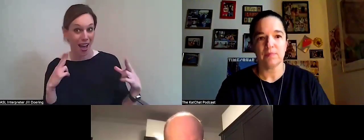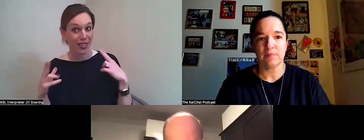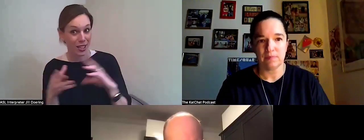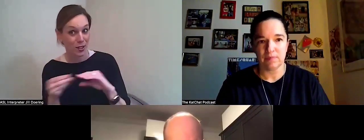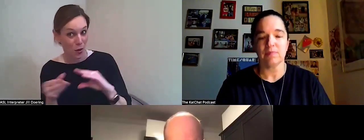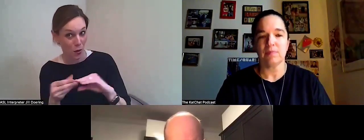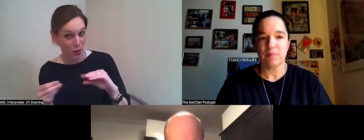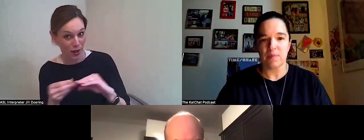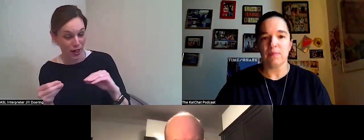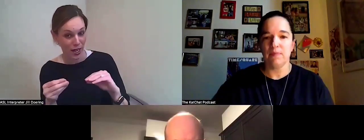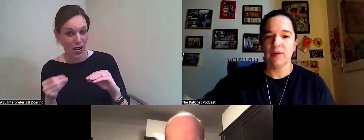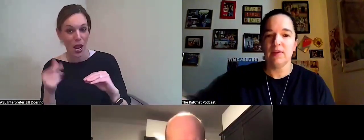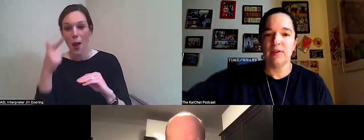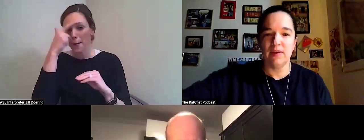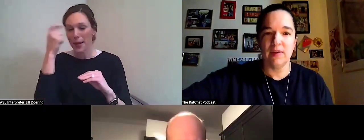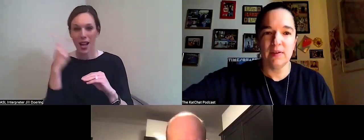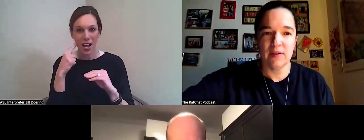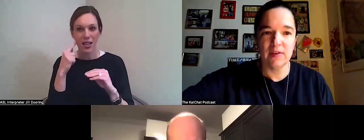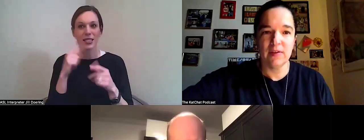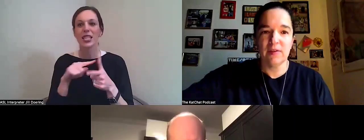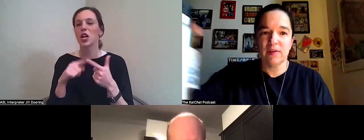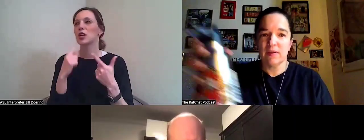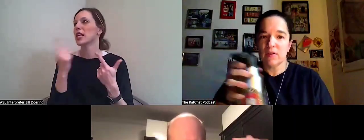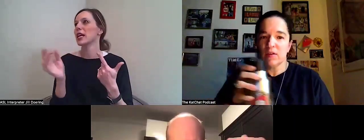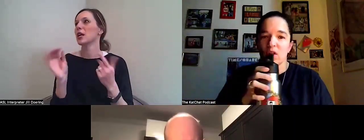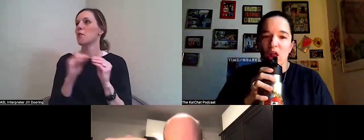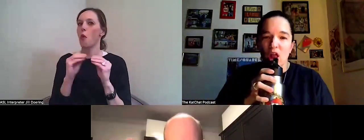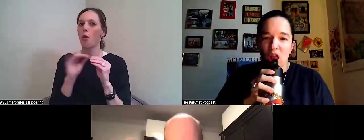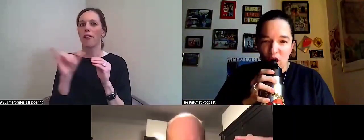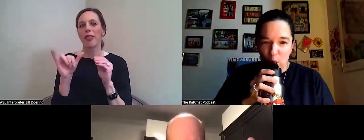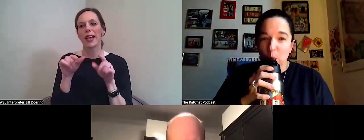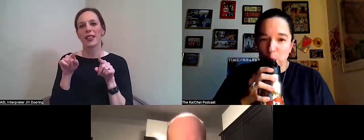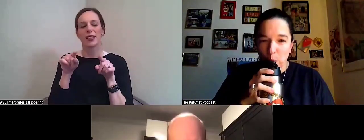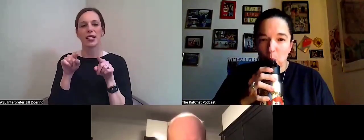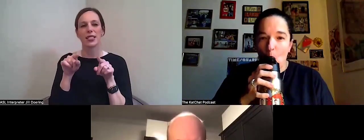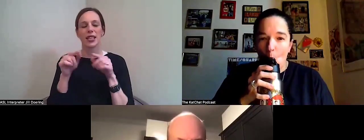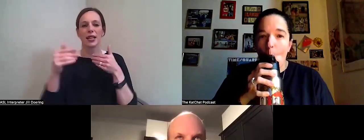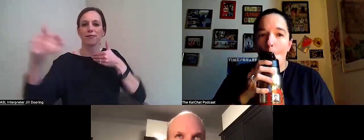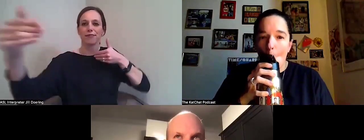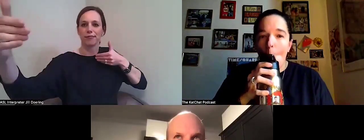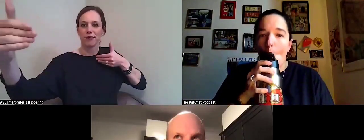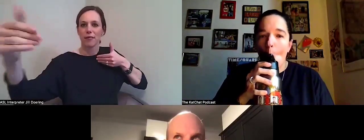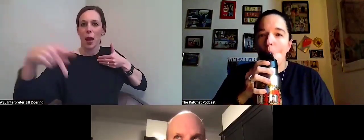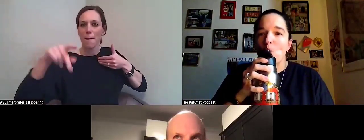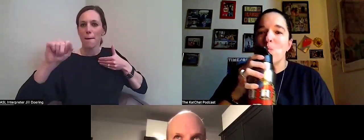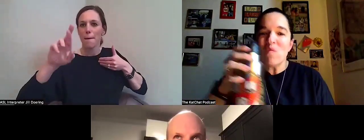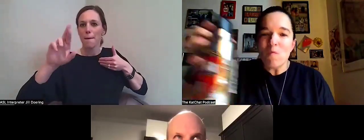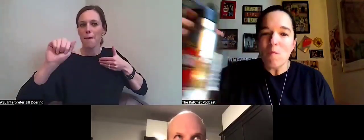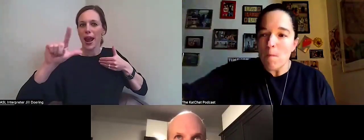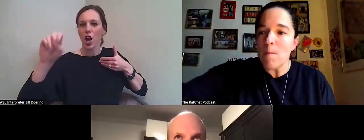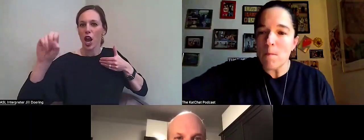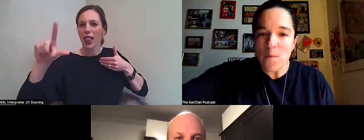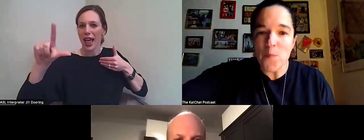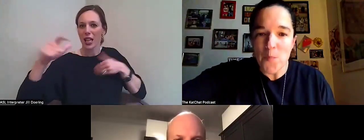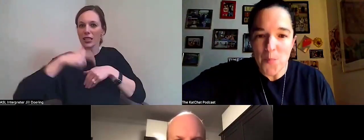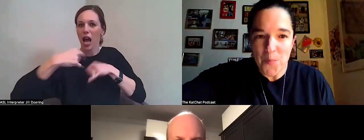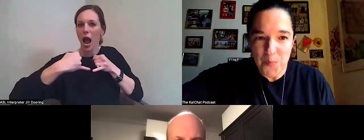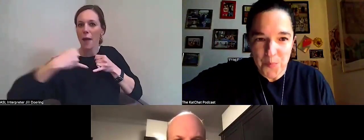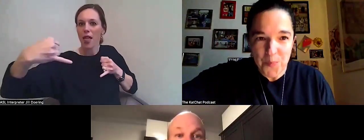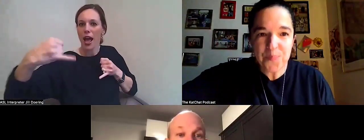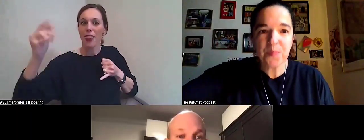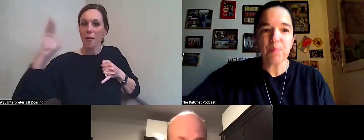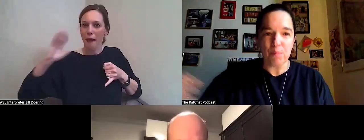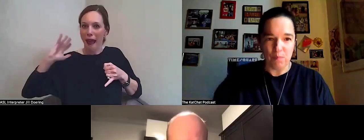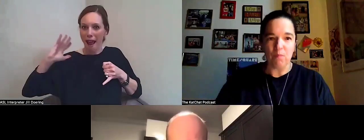because of a parallel timeline, so I'm dealing with past and present, I had to make sure the